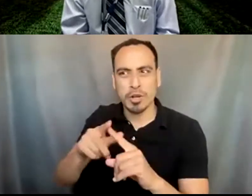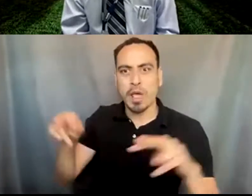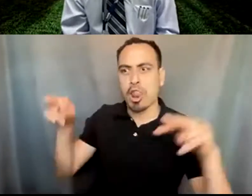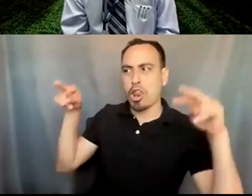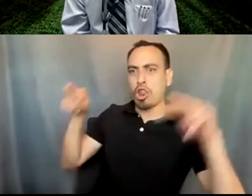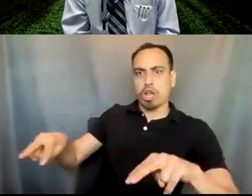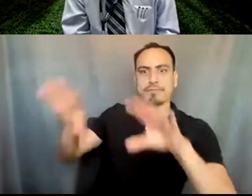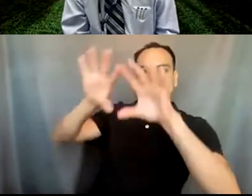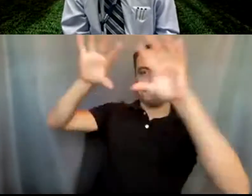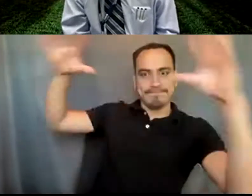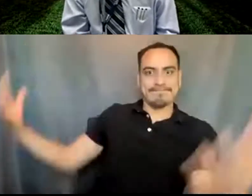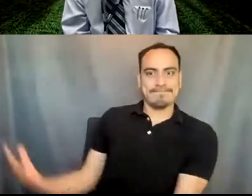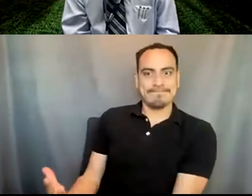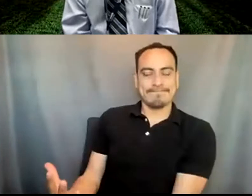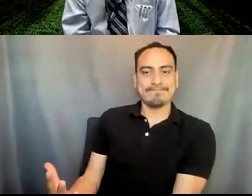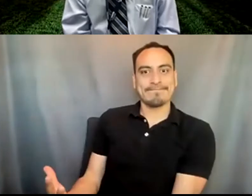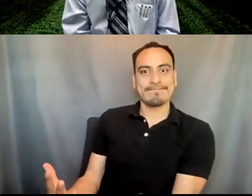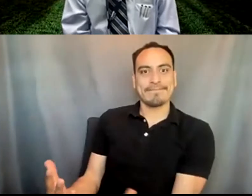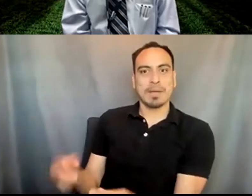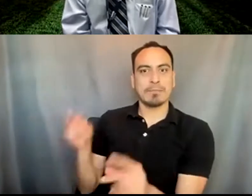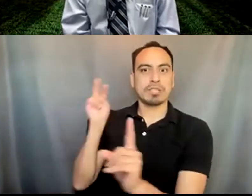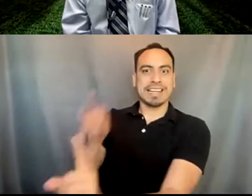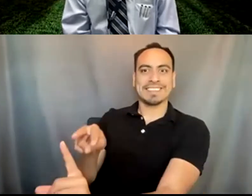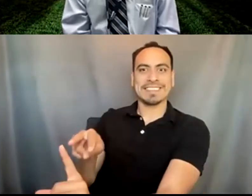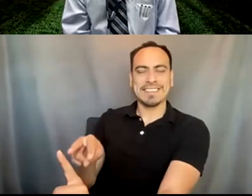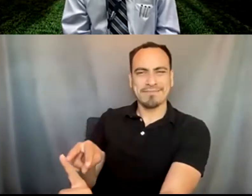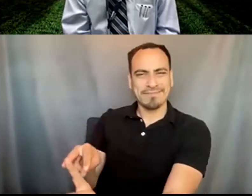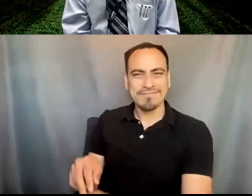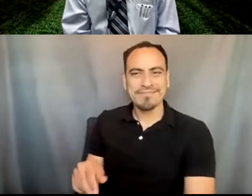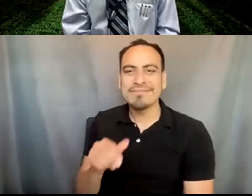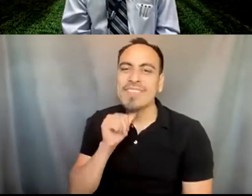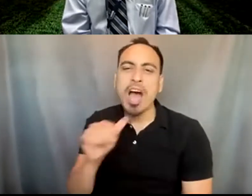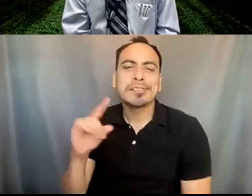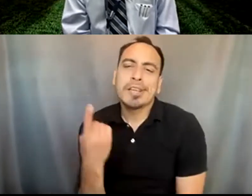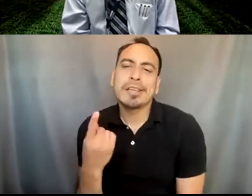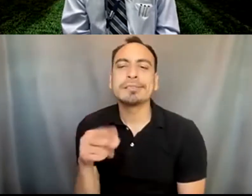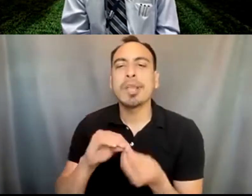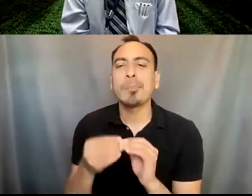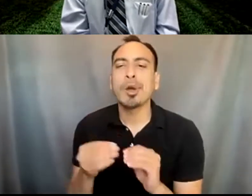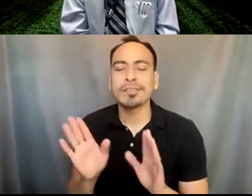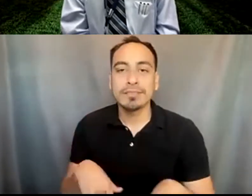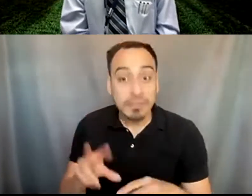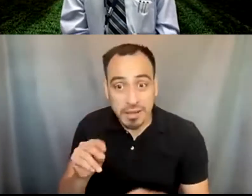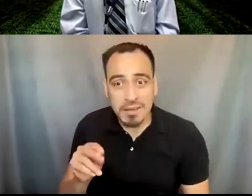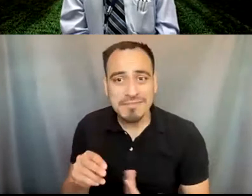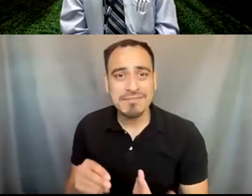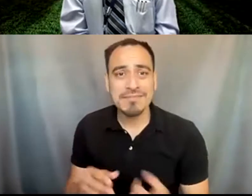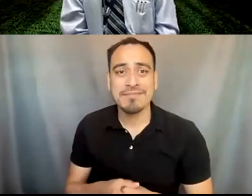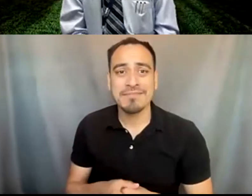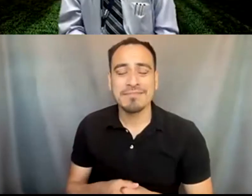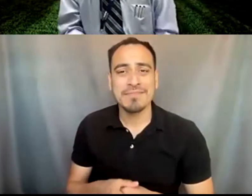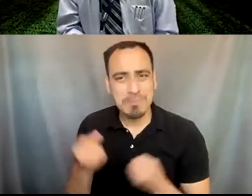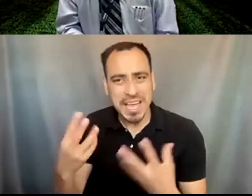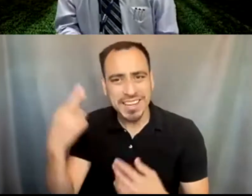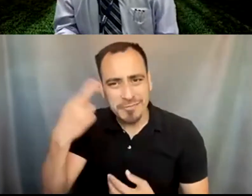number, because there are always a lot of different factors that you need to look at. Also want to point out again, someone did ask